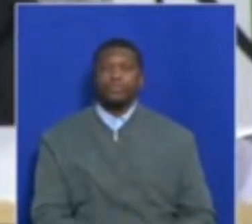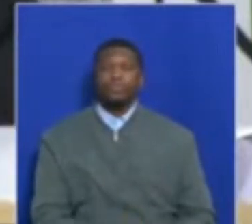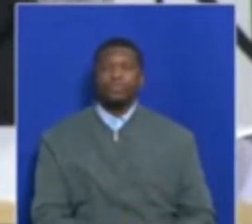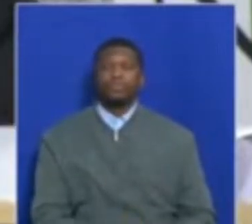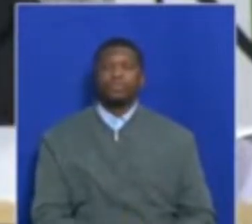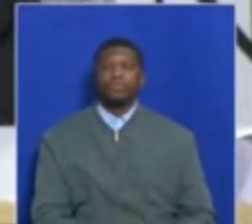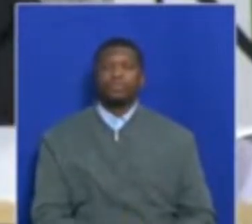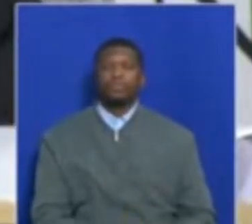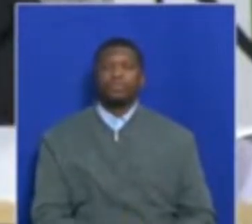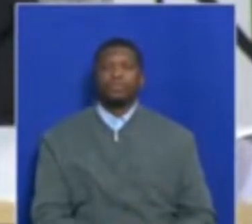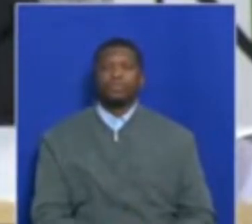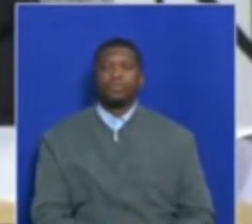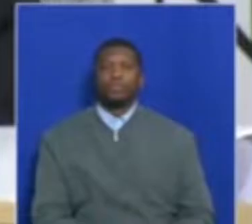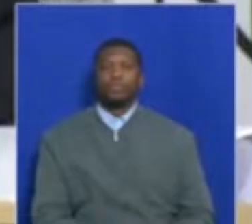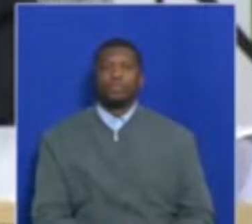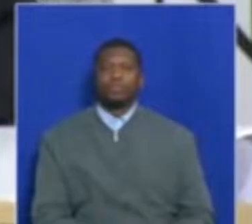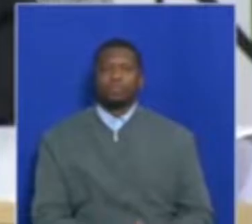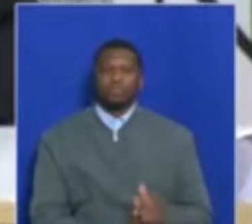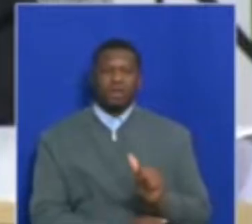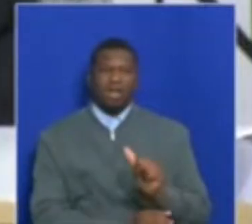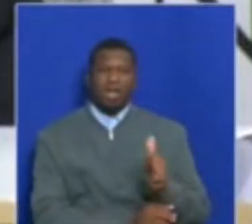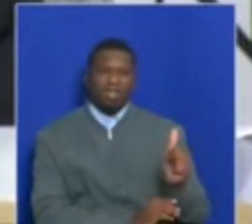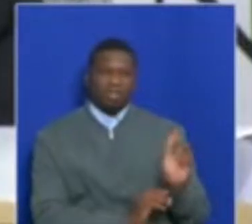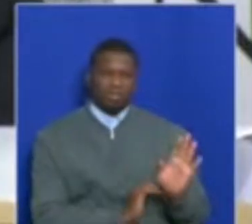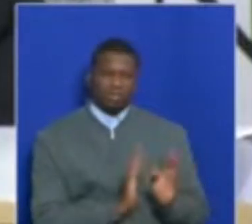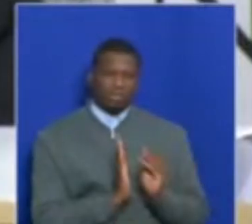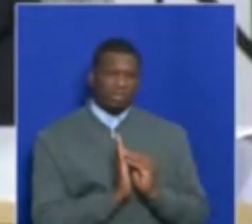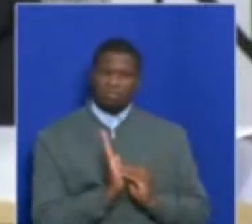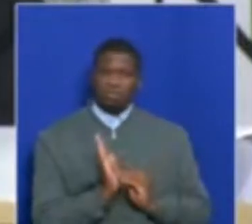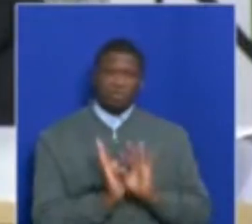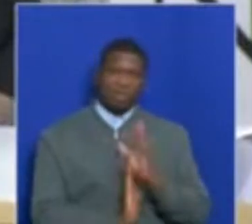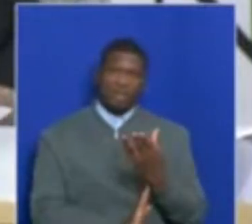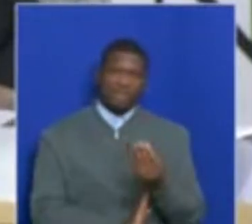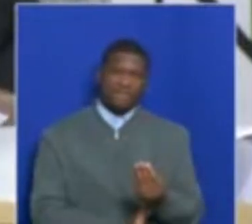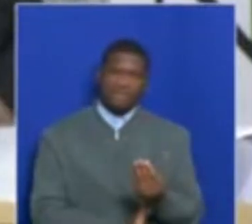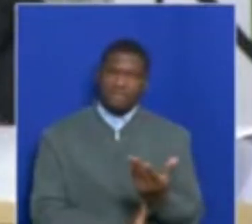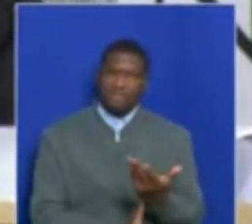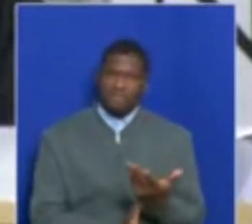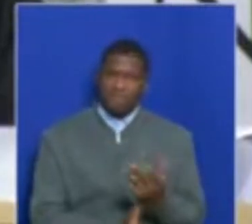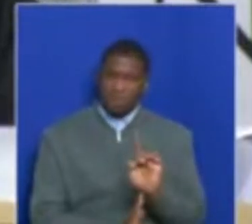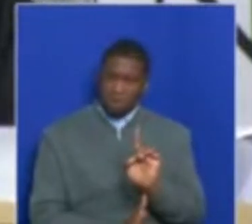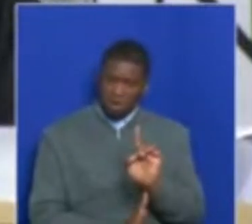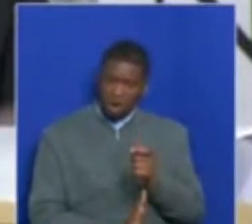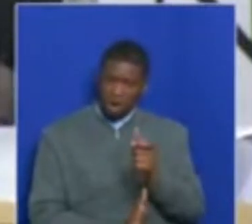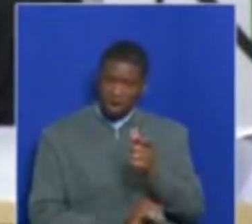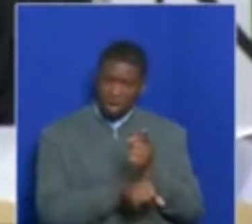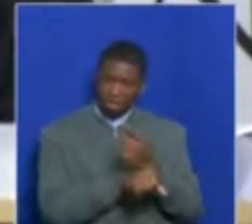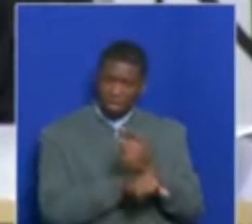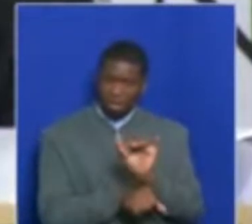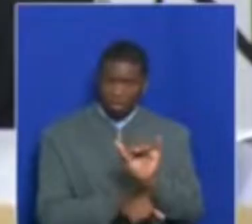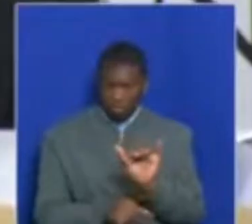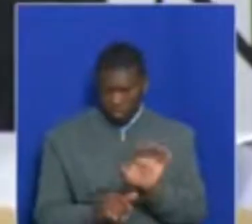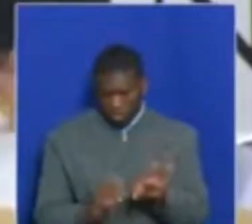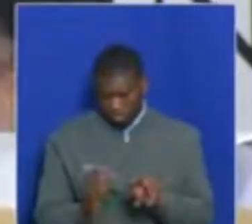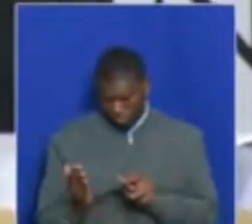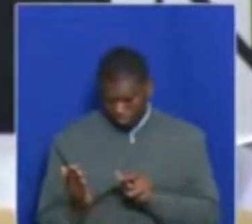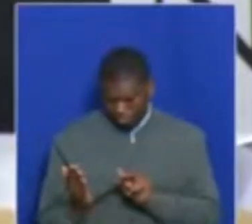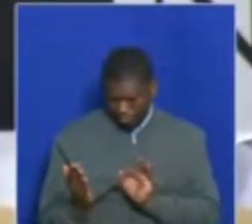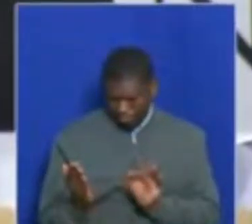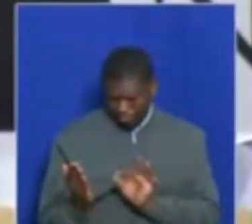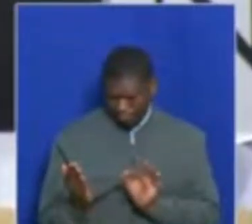There's no other statement in the docket. 1 second. Is that Priya?